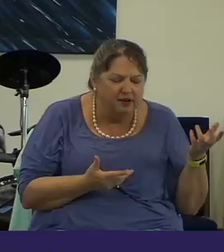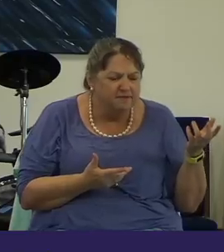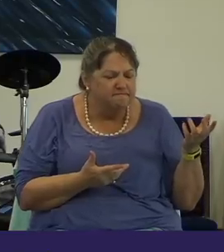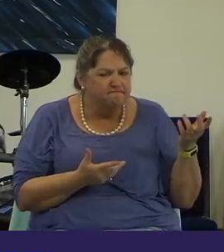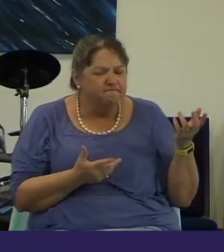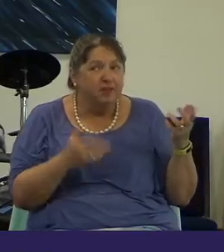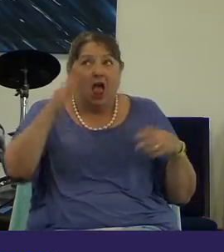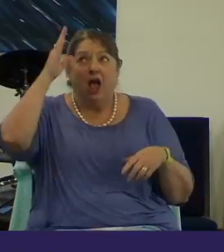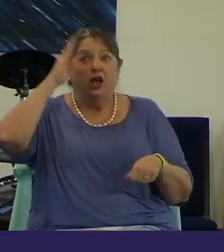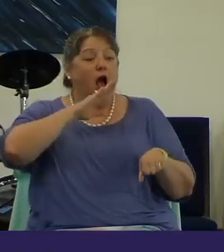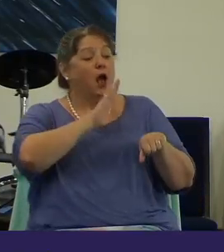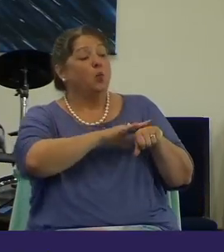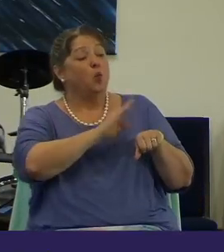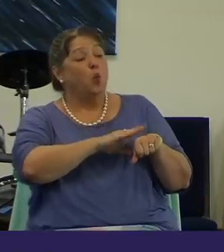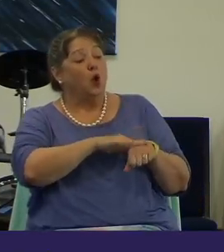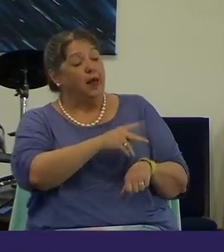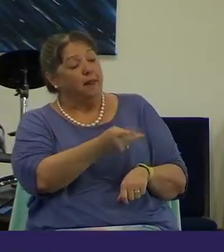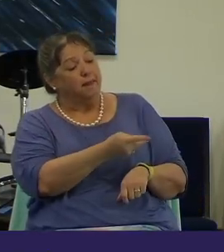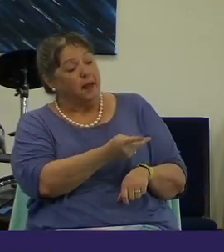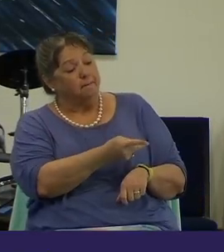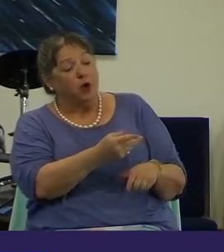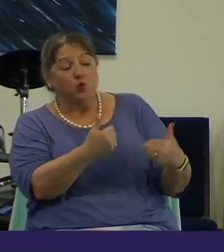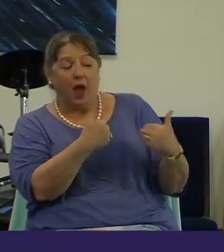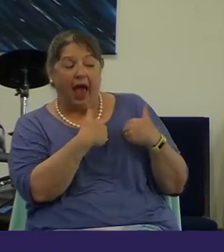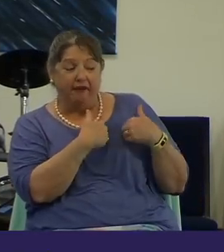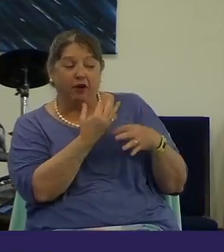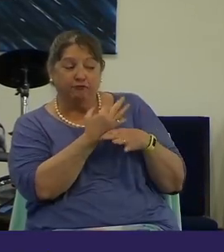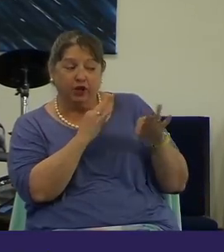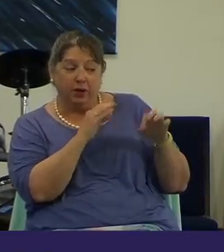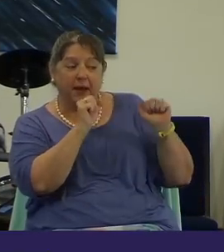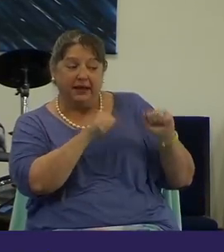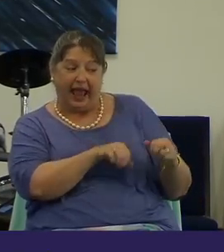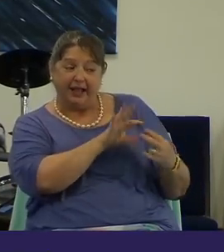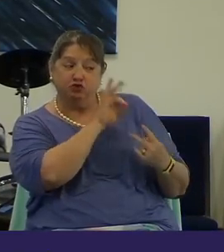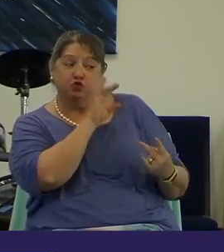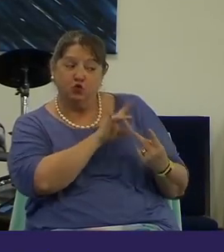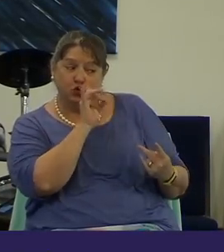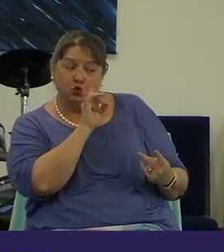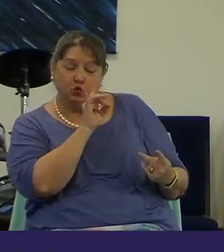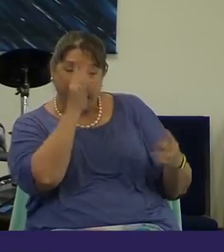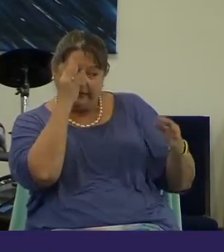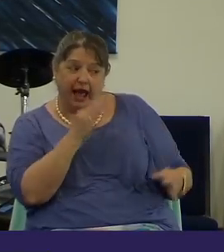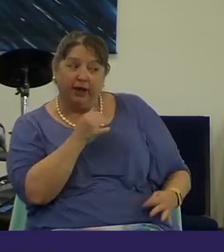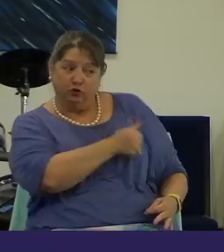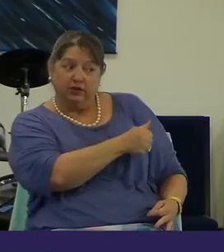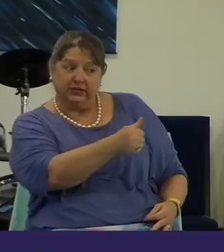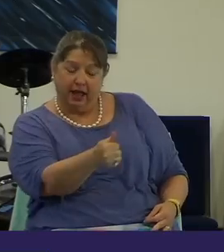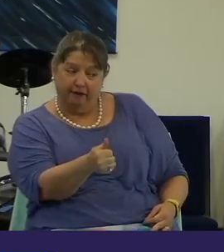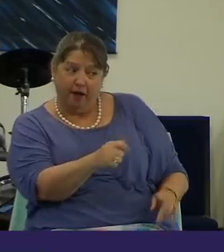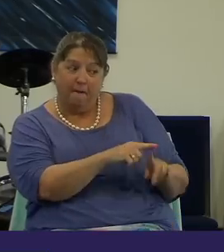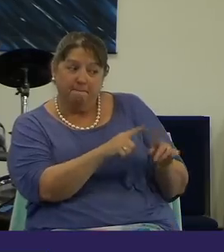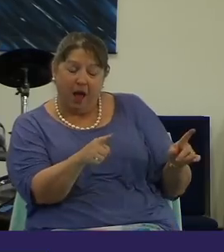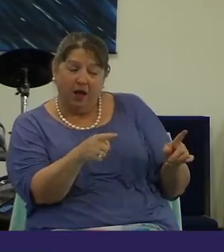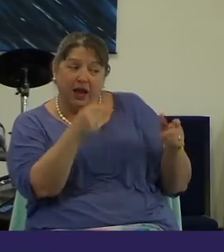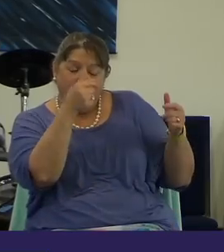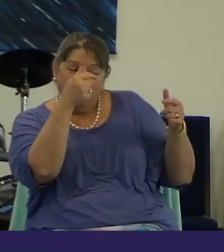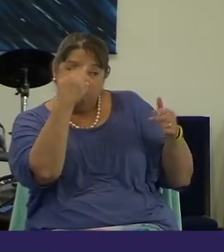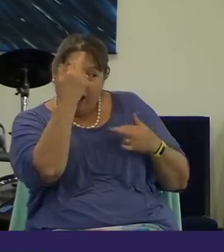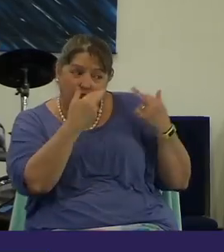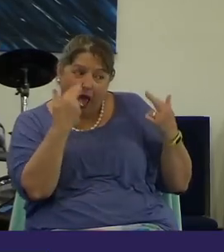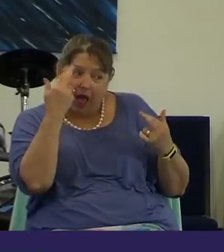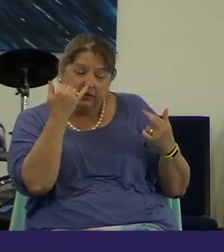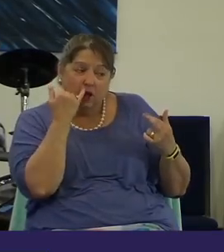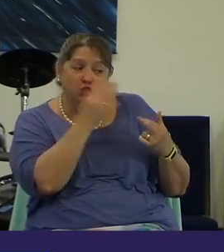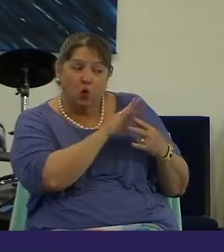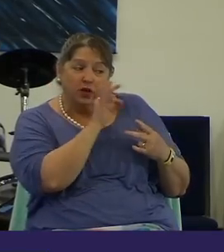immediately introduced to the fact that they had the freedom to choose and do as they wanted to, but that there were consequences to the